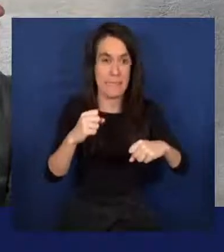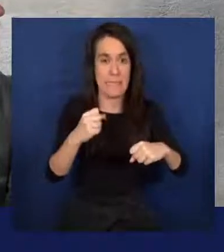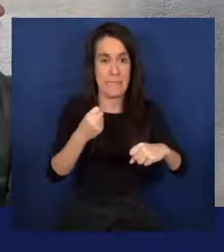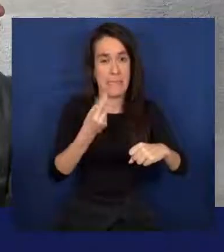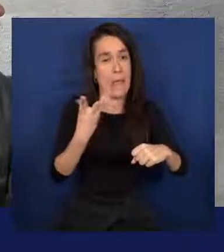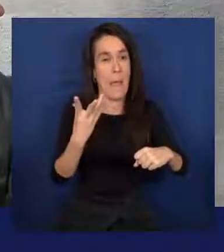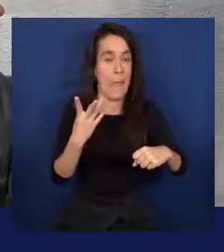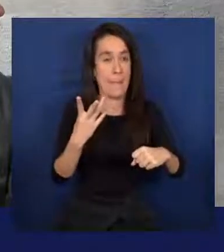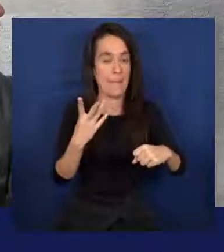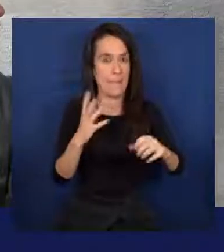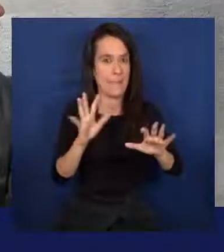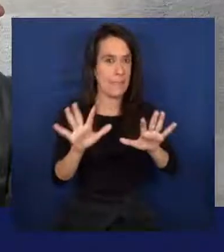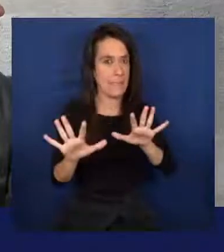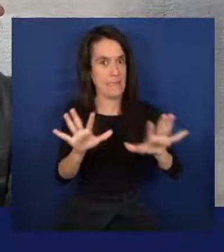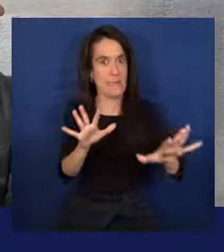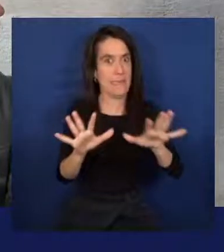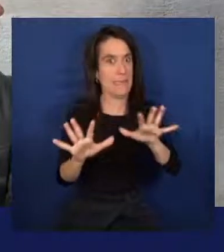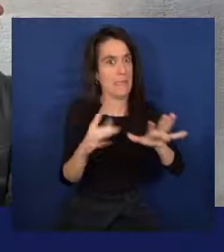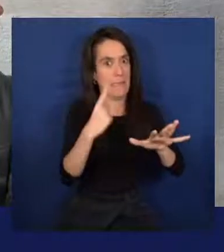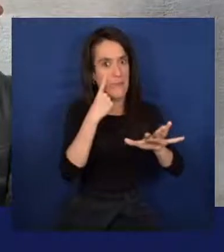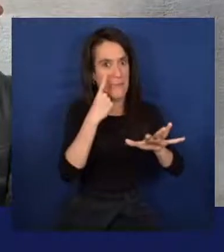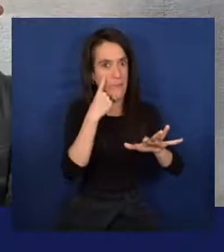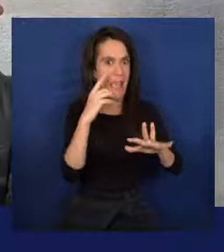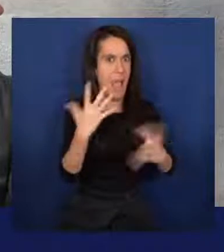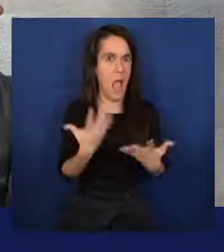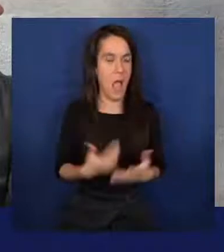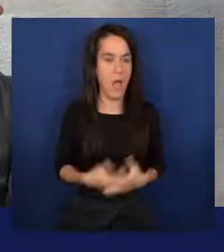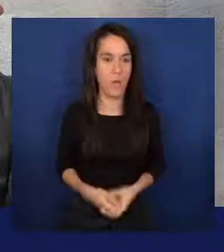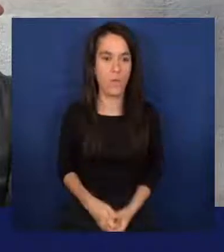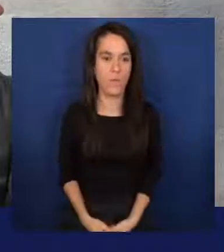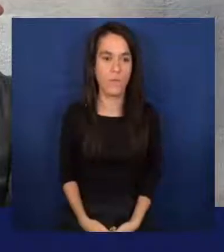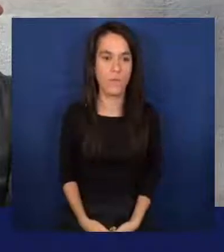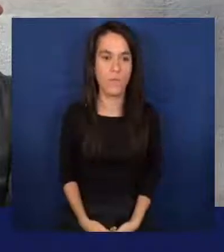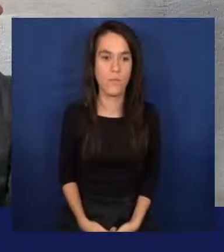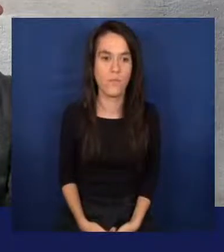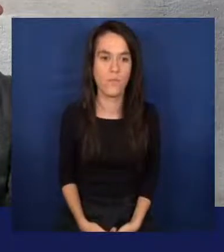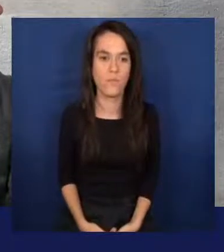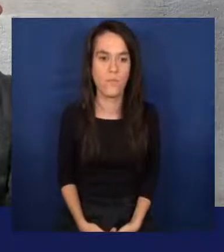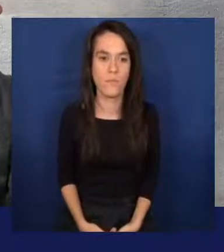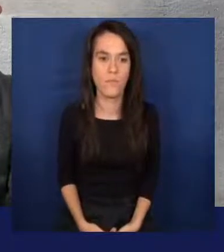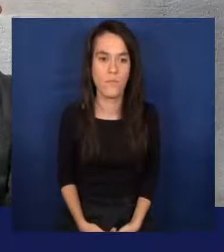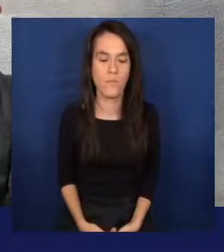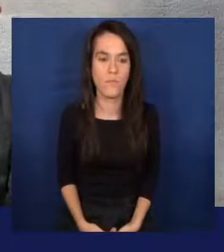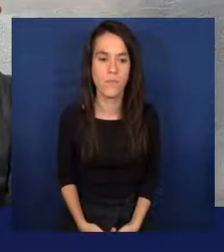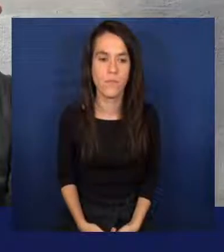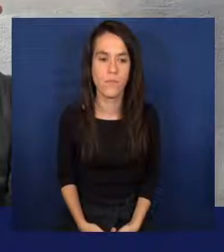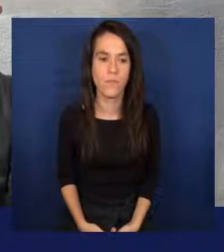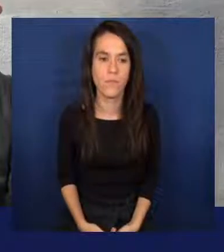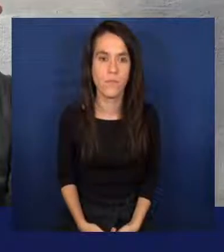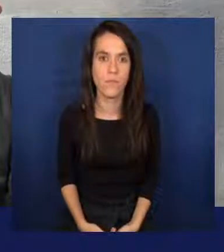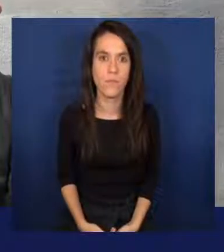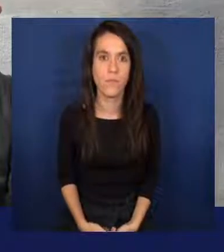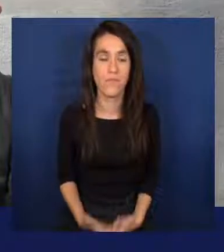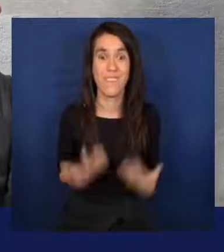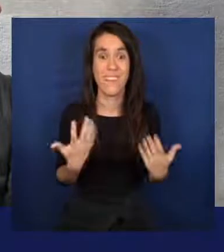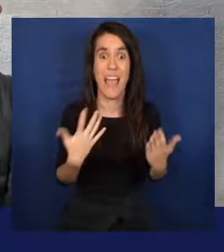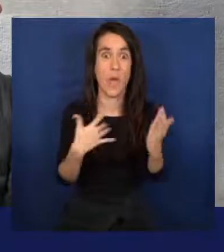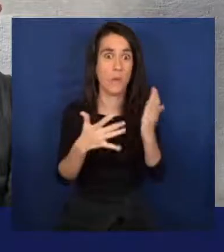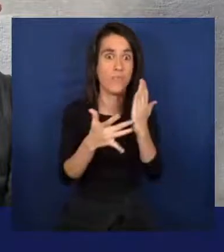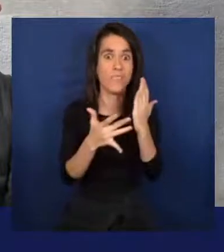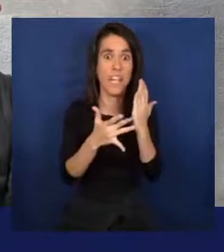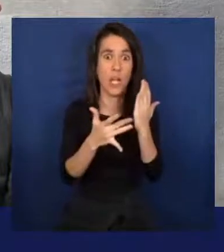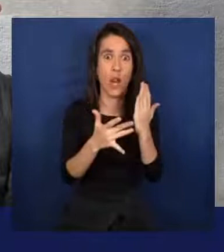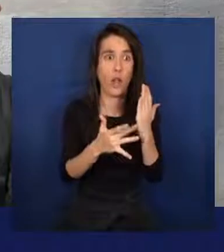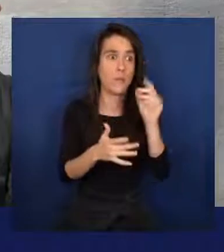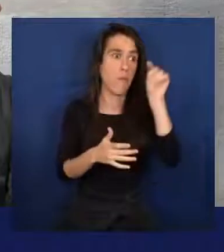about the efforts we're going to you know, our water supplies have technology in them now, right? They're not just pumps